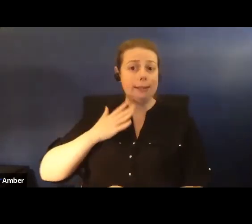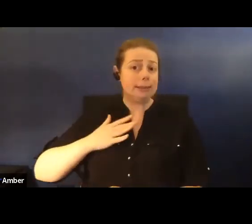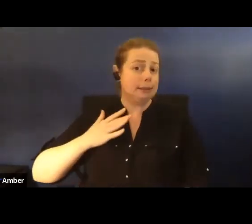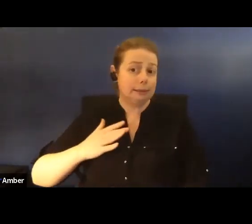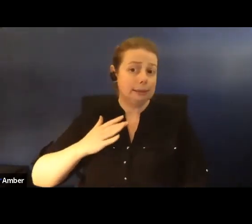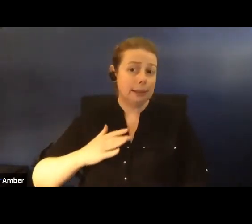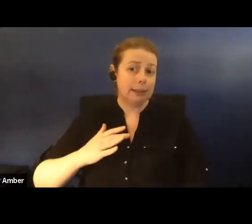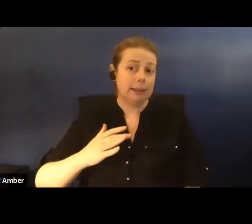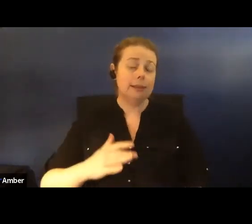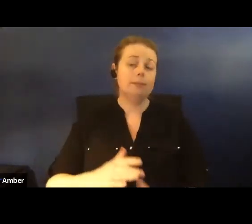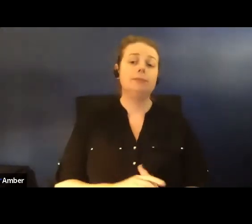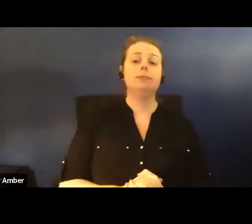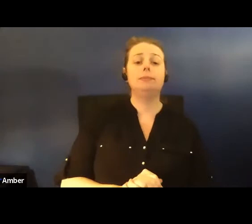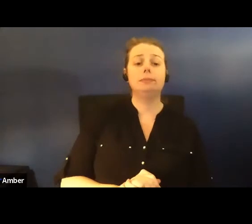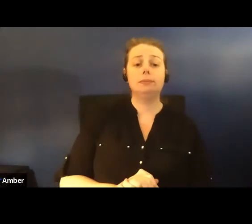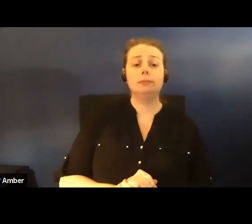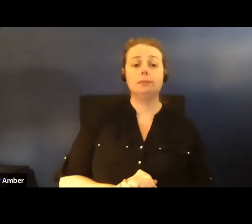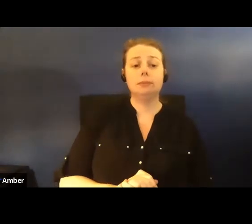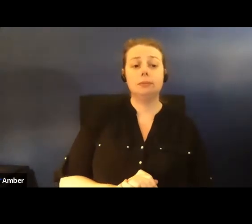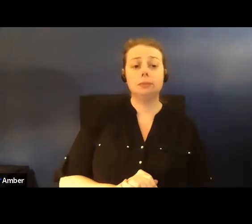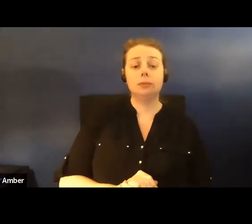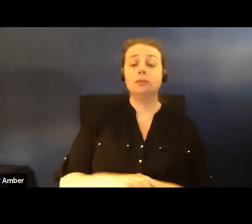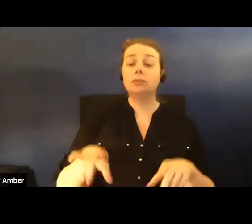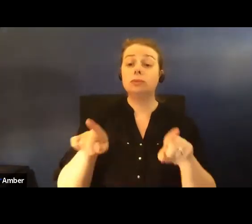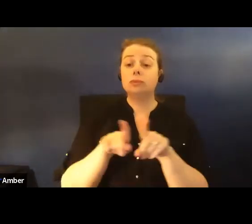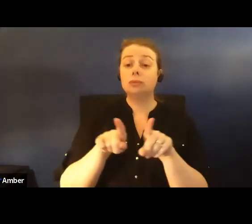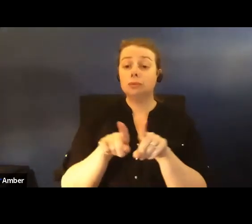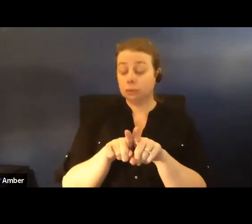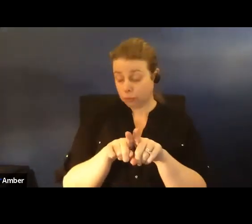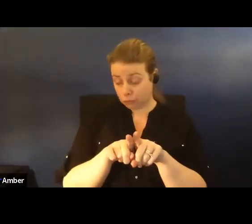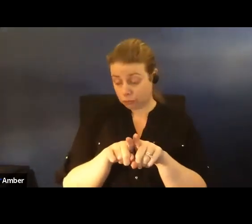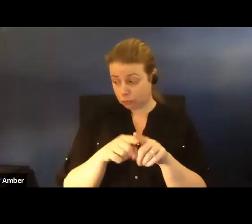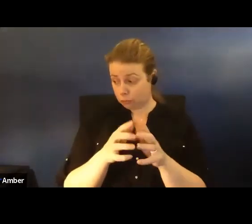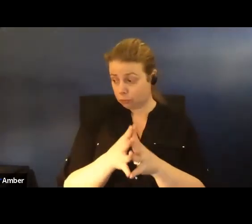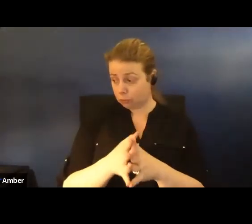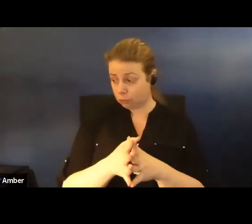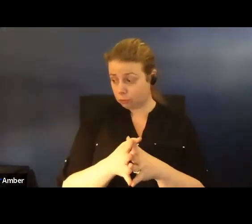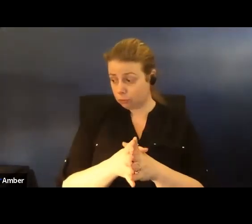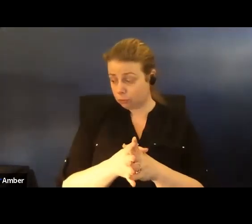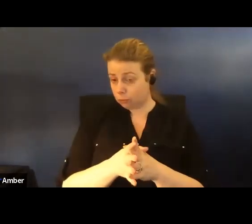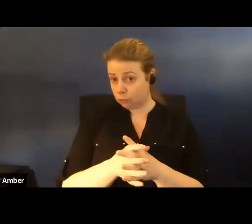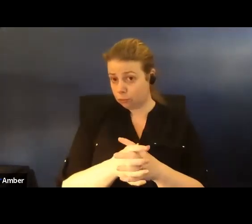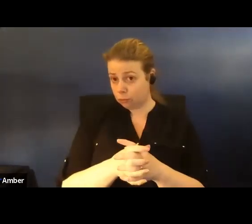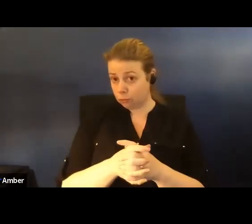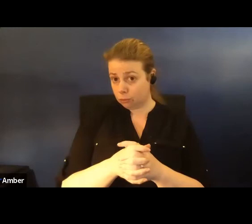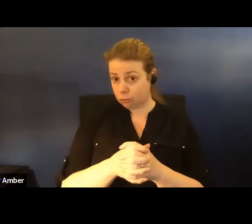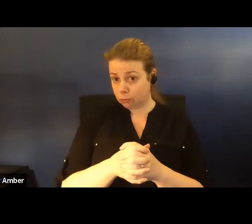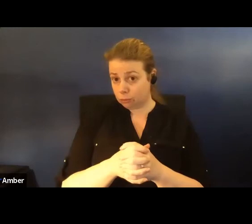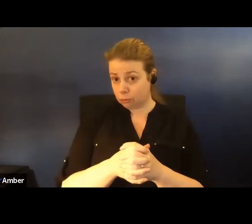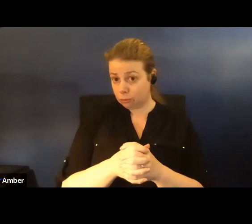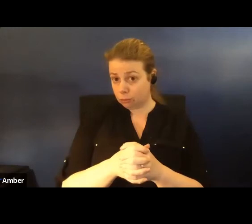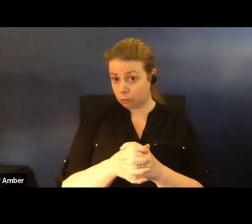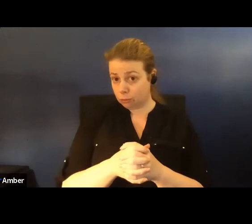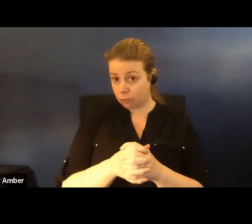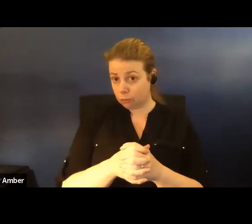know, the design of the product. It's also some of the sort of standard things that we're starting to